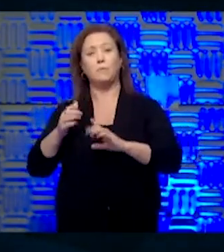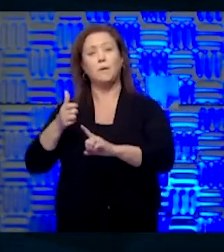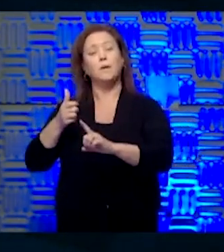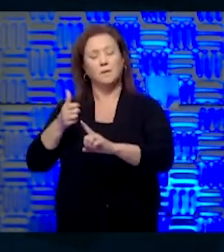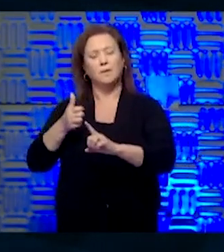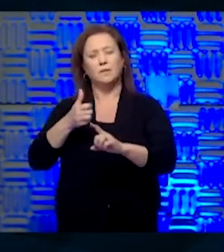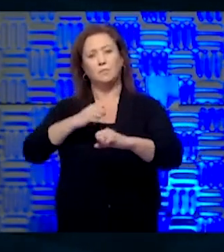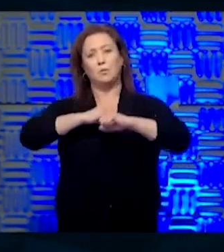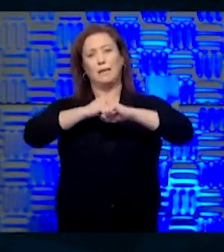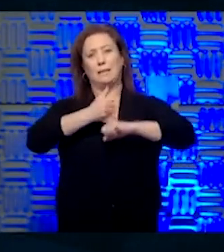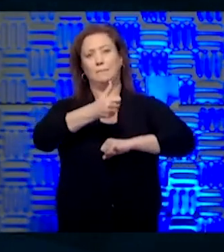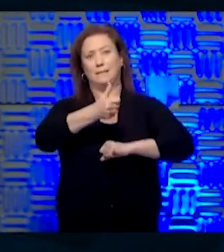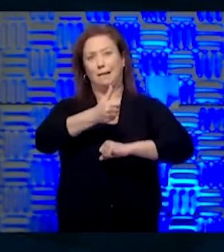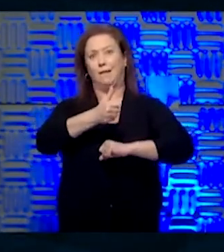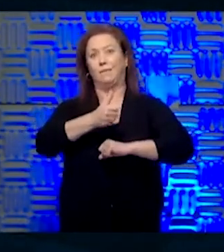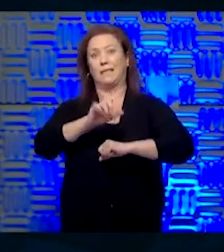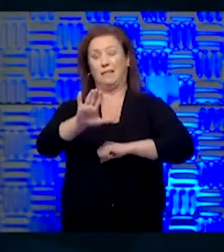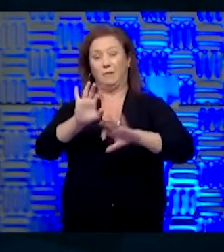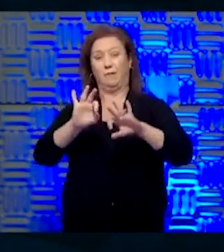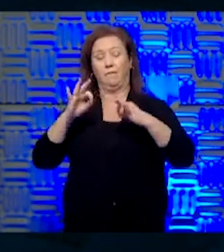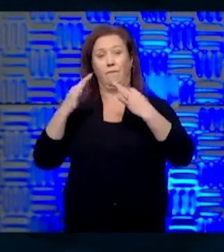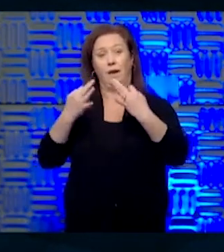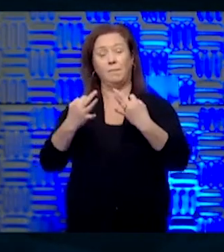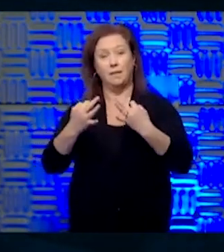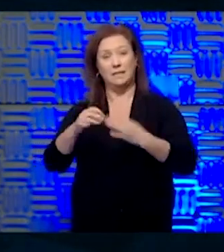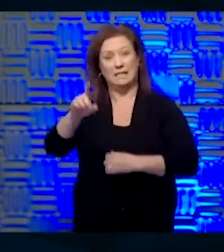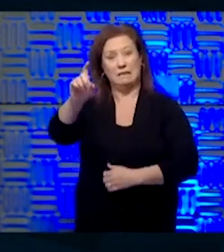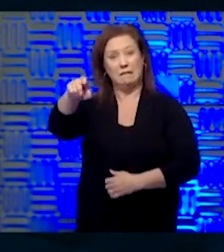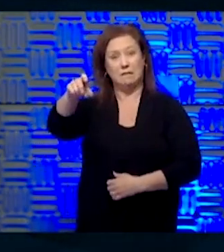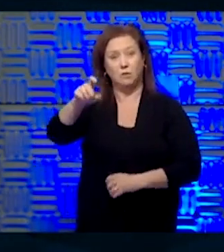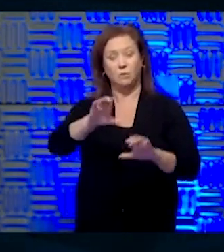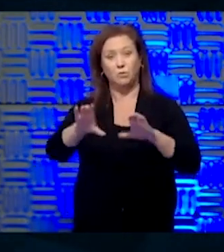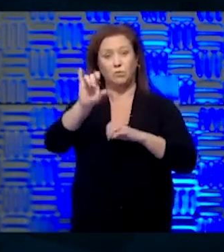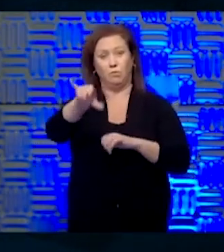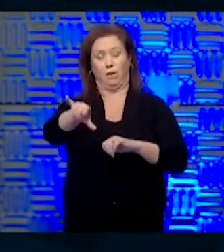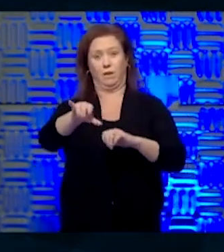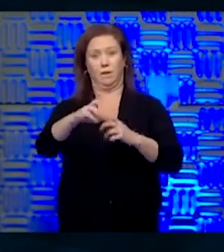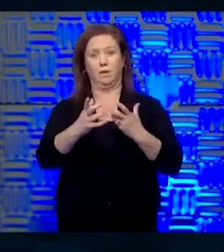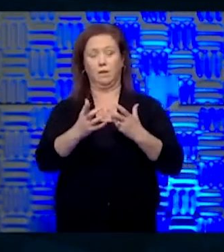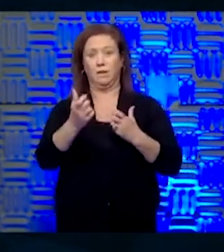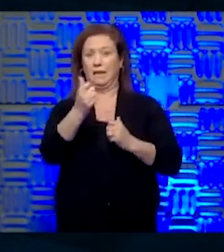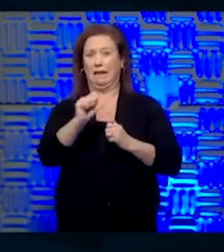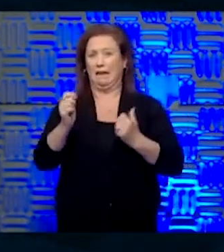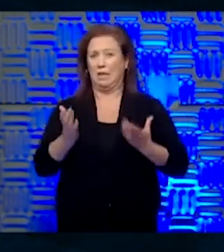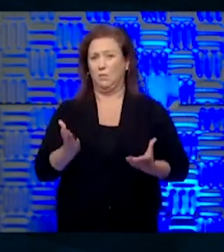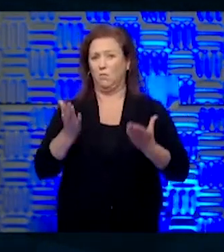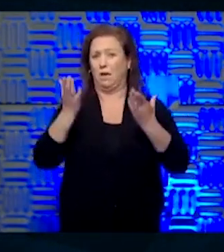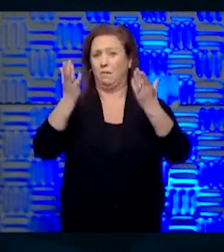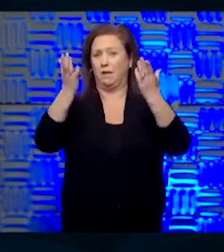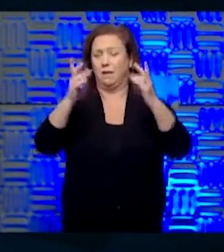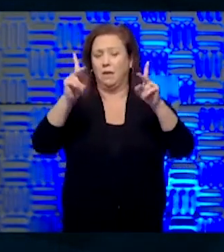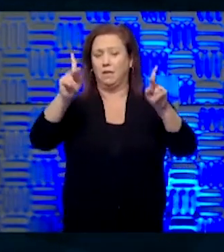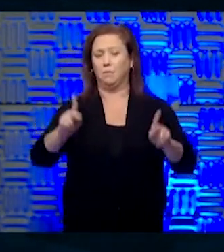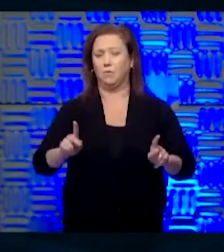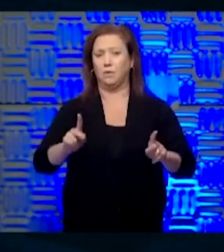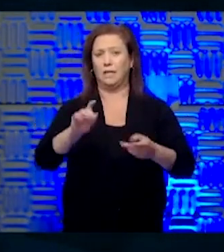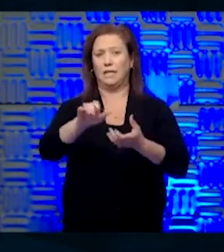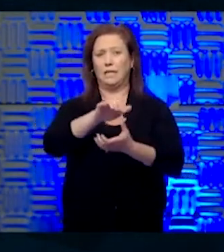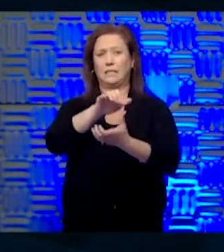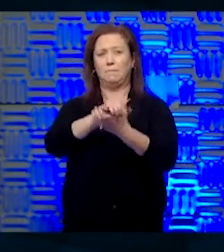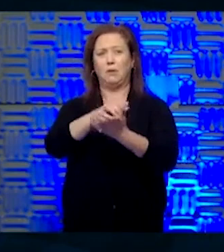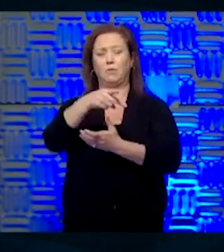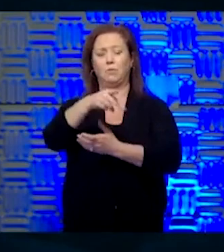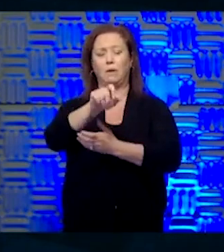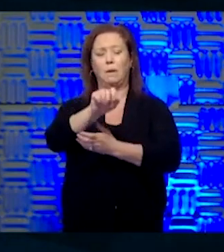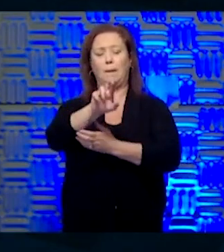from their families. And is it necessary? And do you have any recommendations? This person happens to be married to a